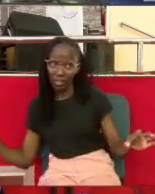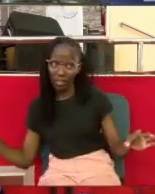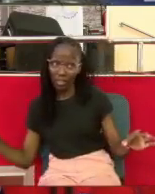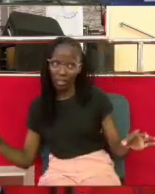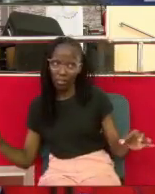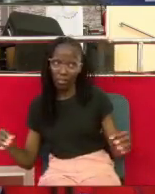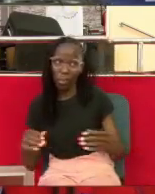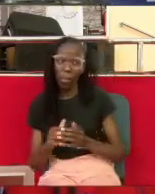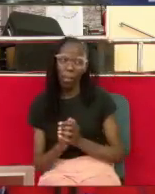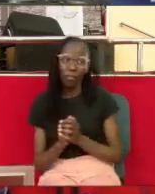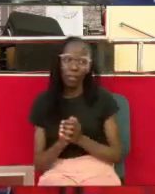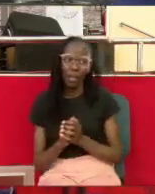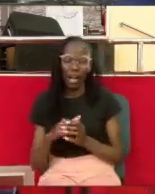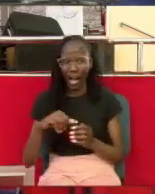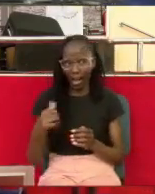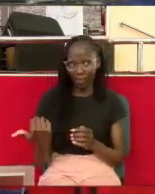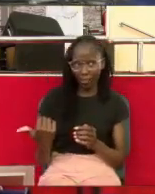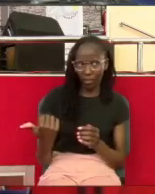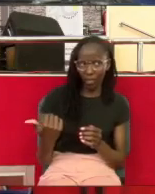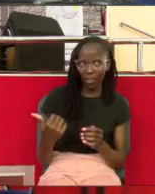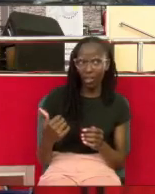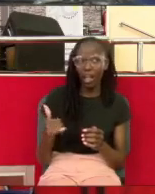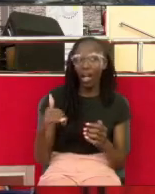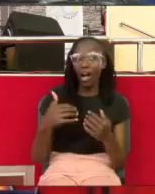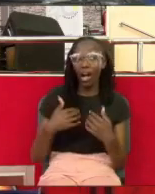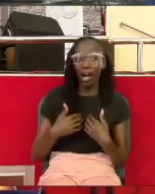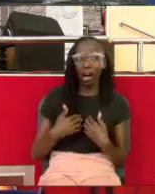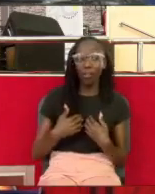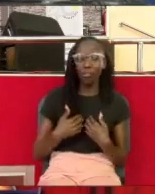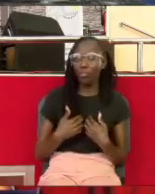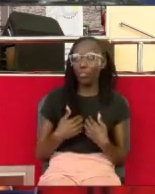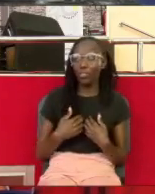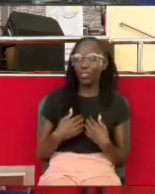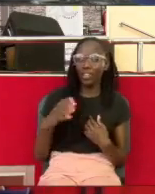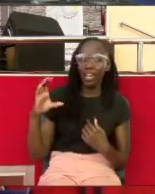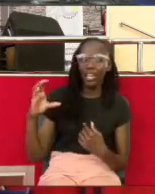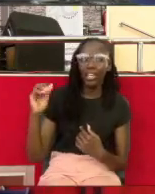There are words that have what we call cases,